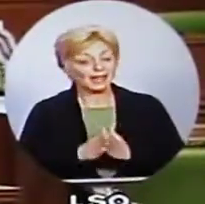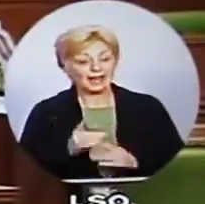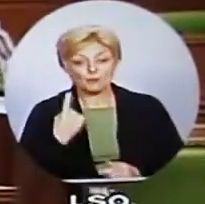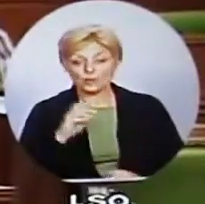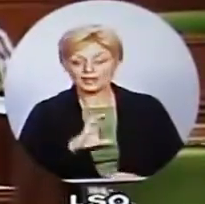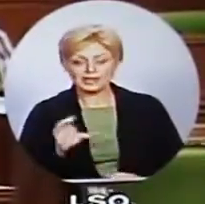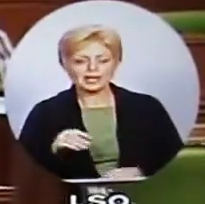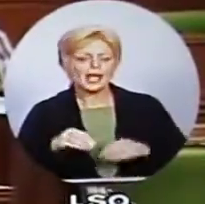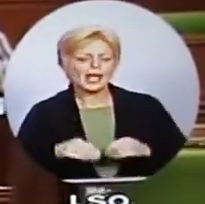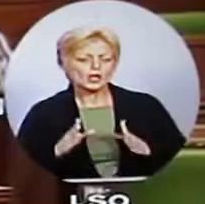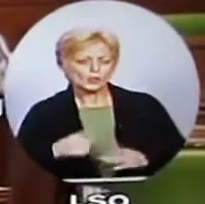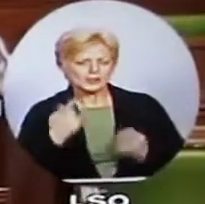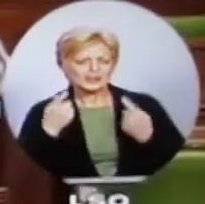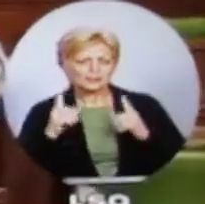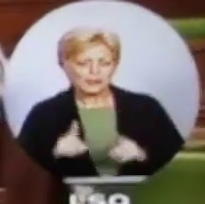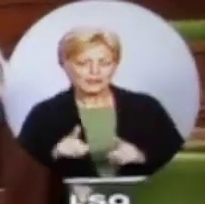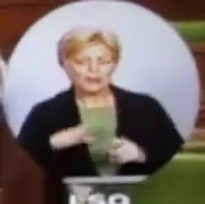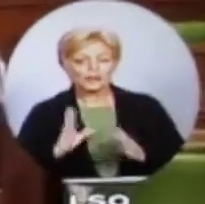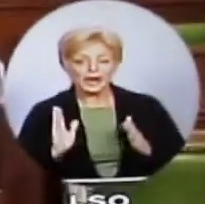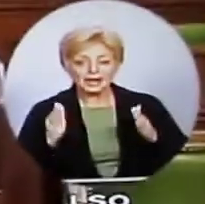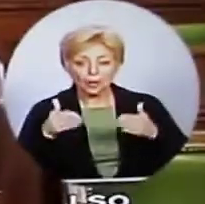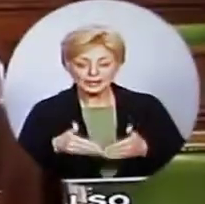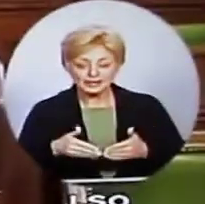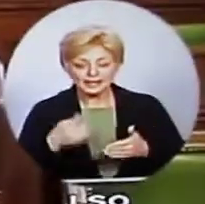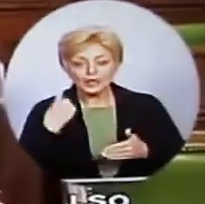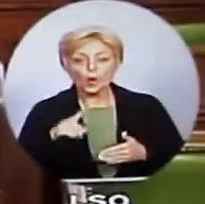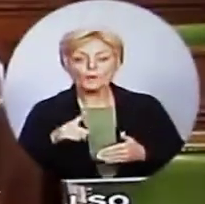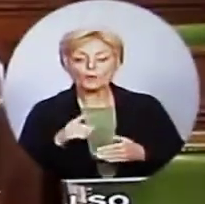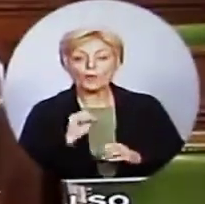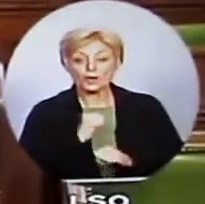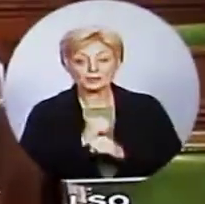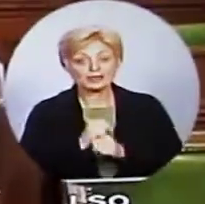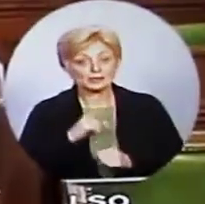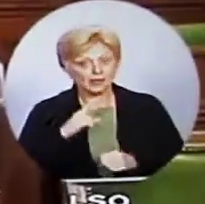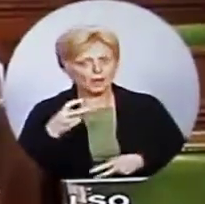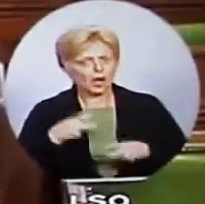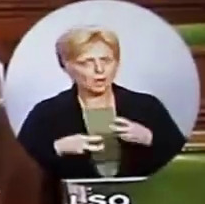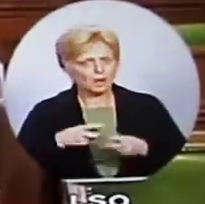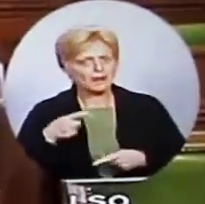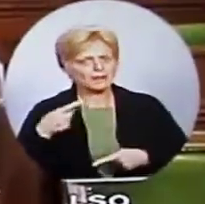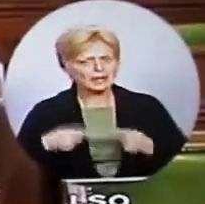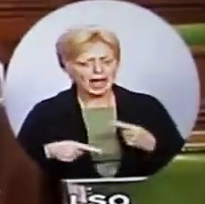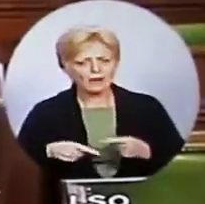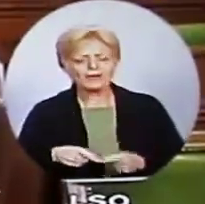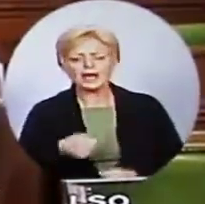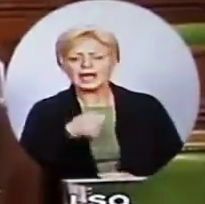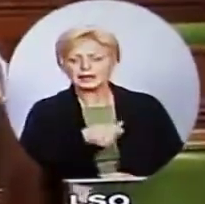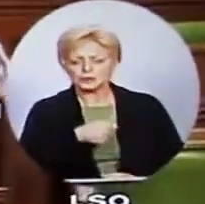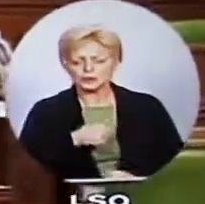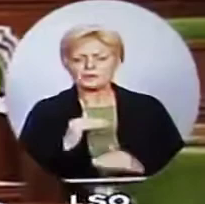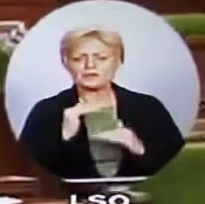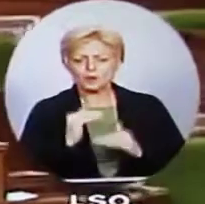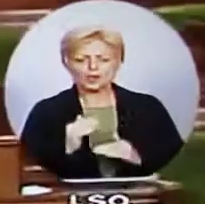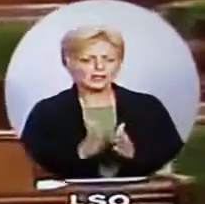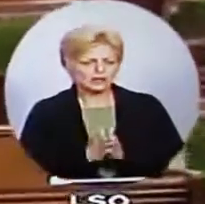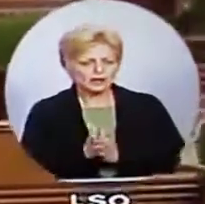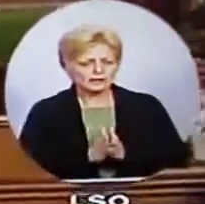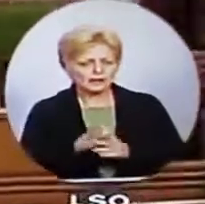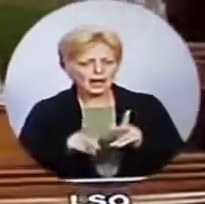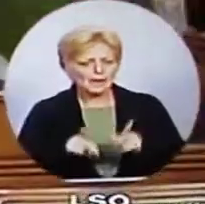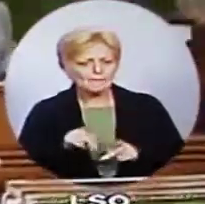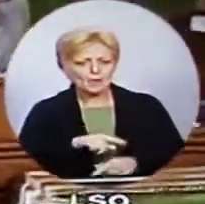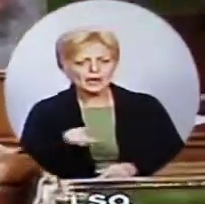media concentration is a serious concern? Will he stand up for the public interest?